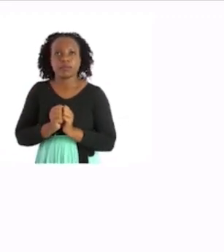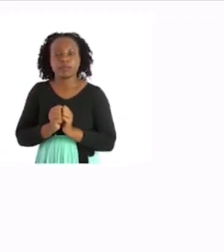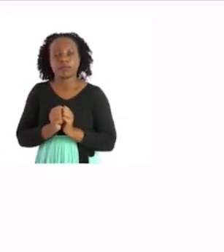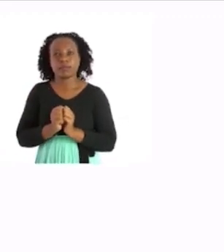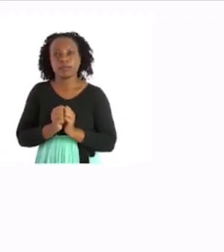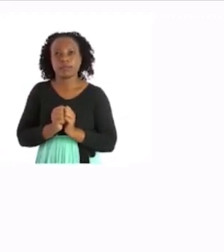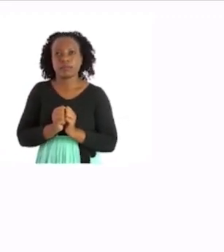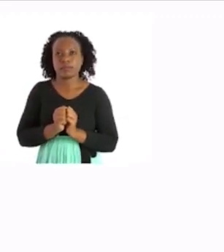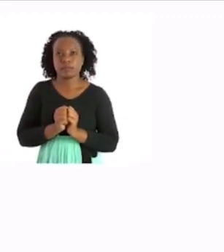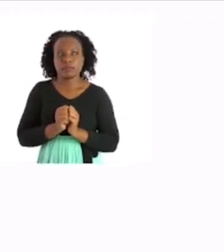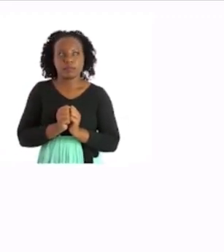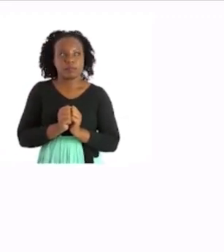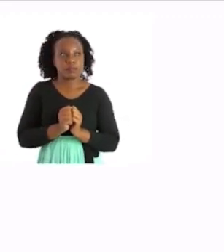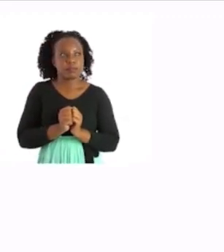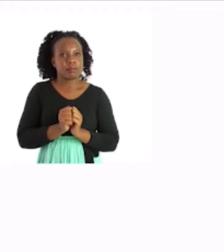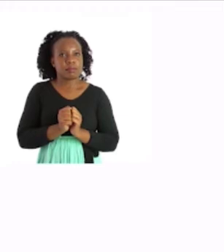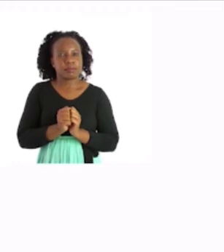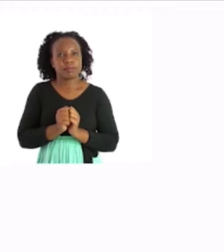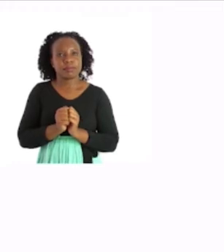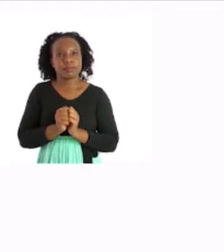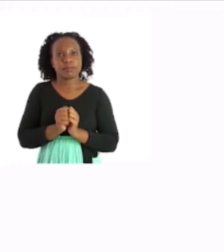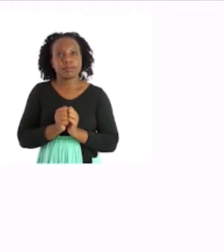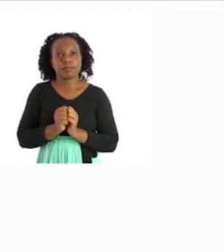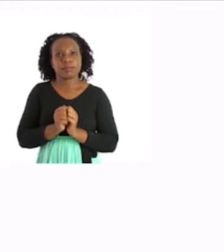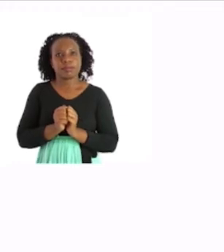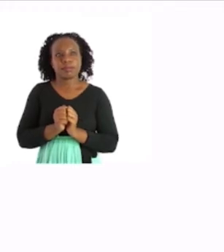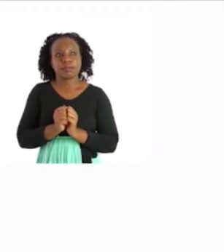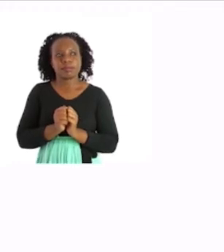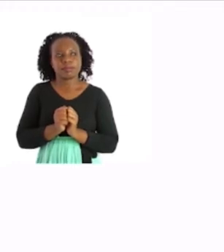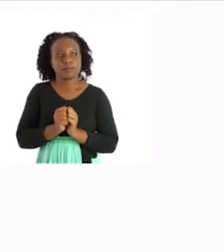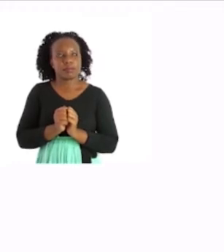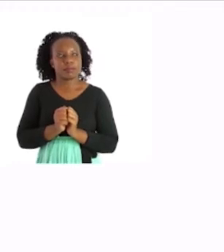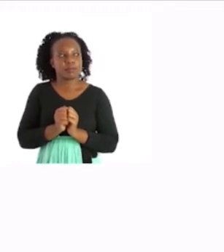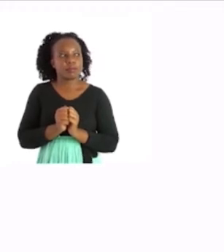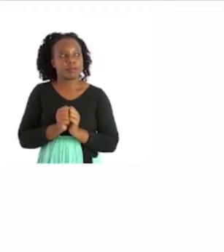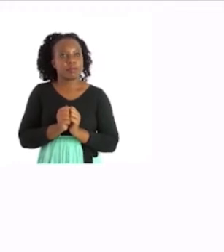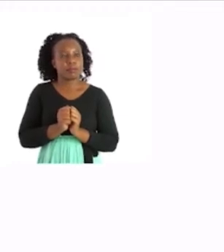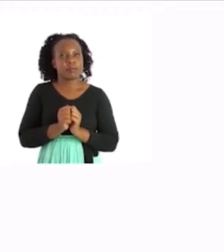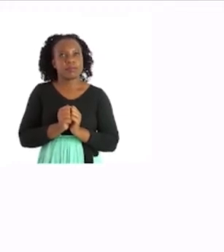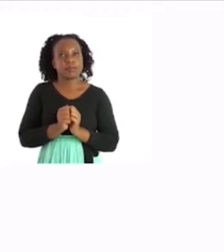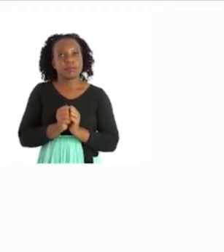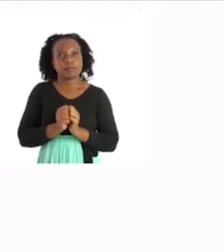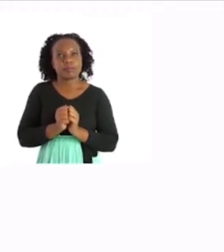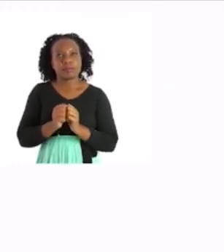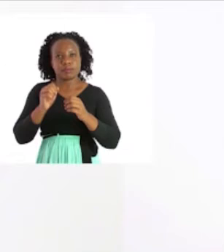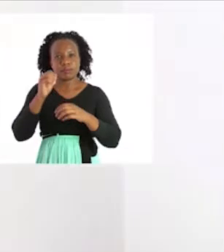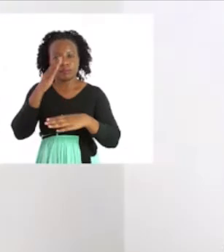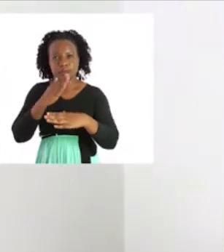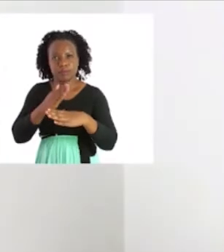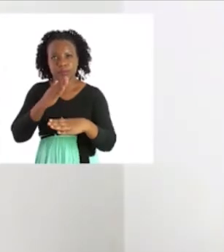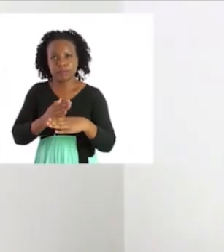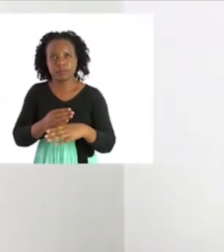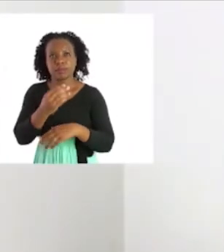collective nouns in the sentences and underline them. Moving on to activity